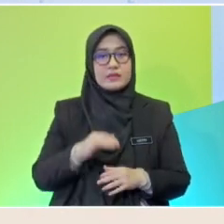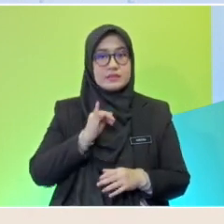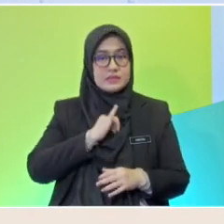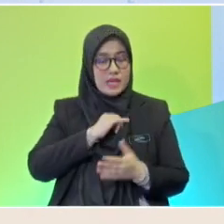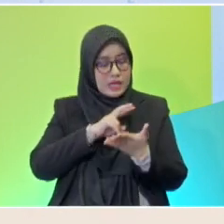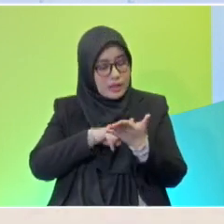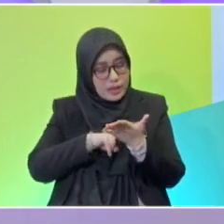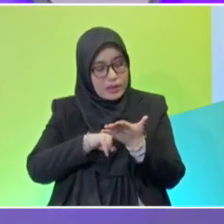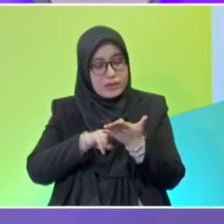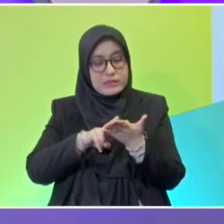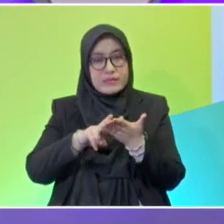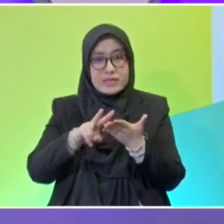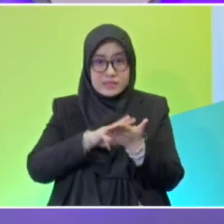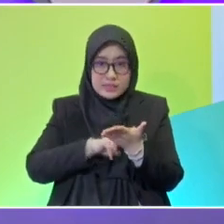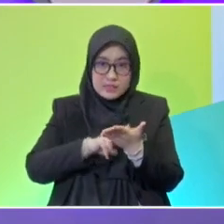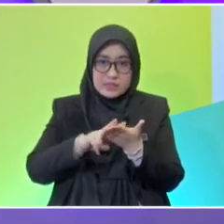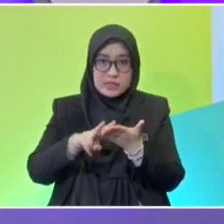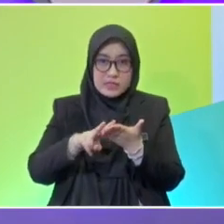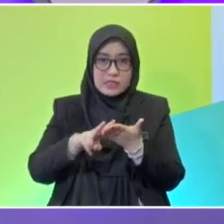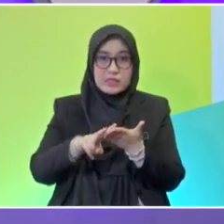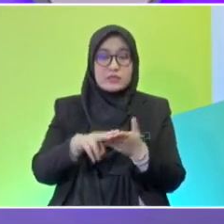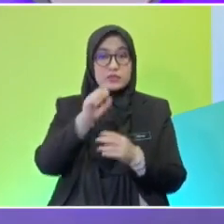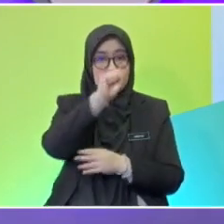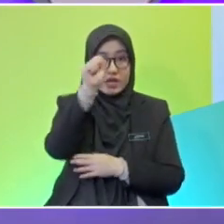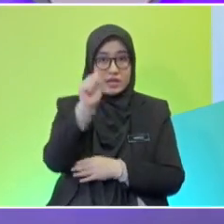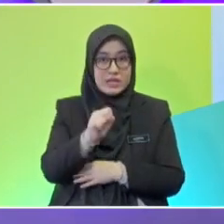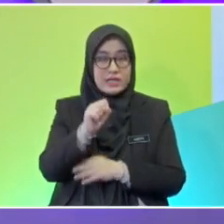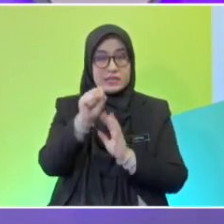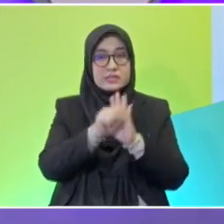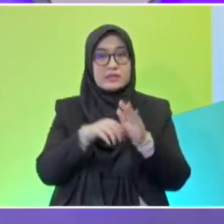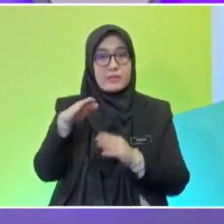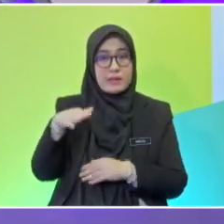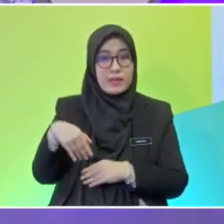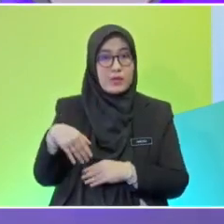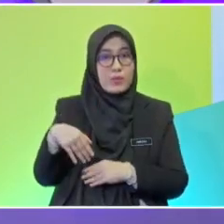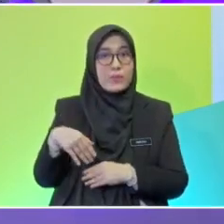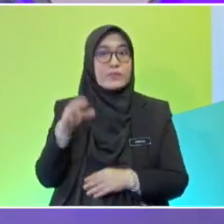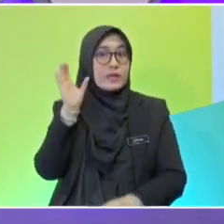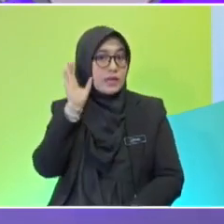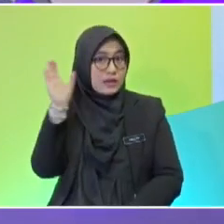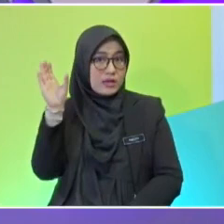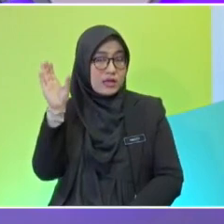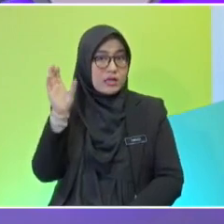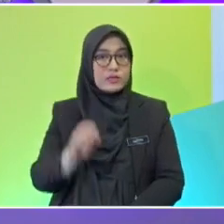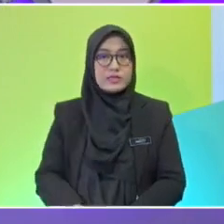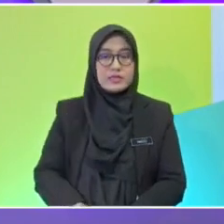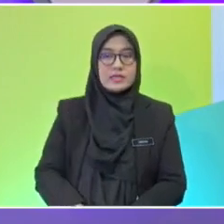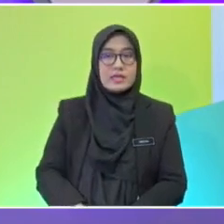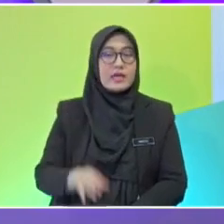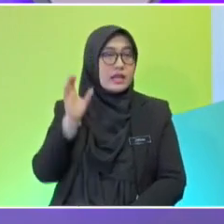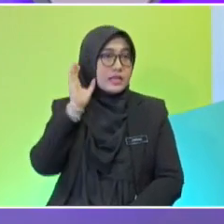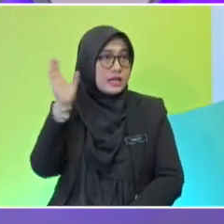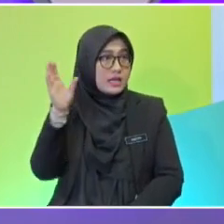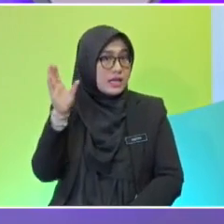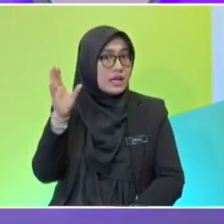pupils before they listen. And after they have listened, they could answer by circling the correct answer. What isn't